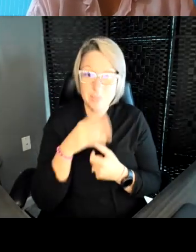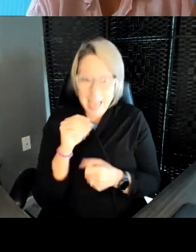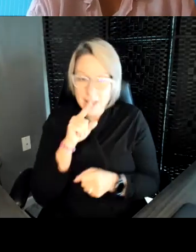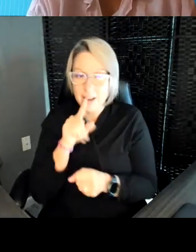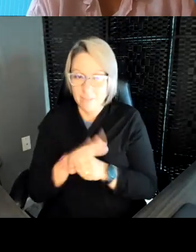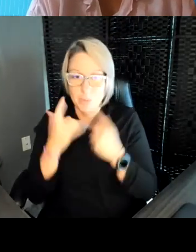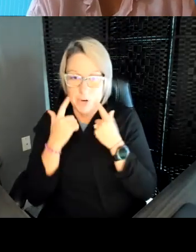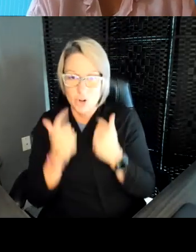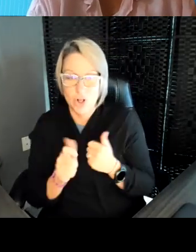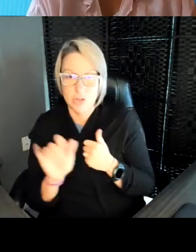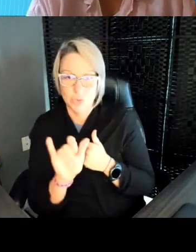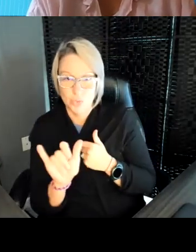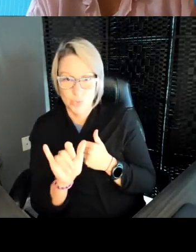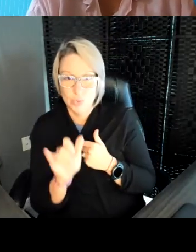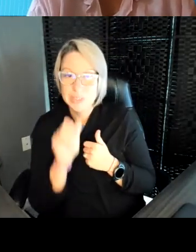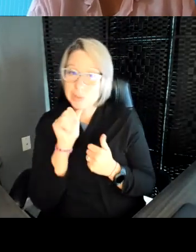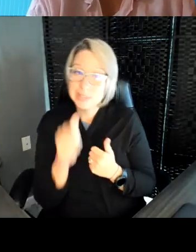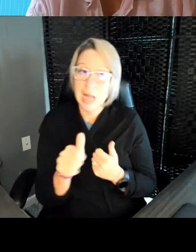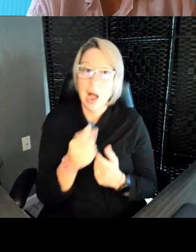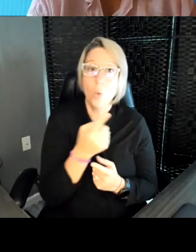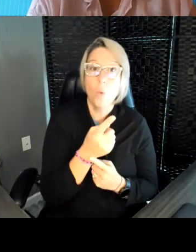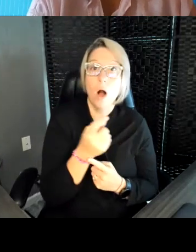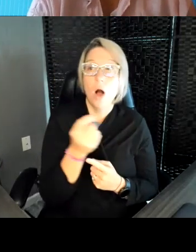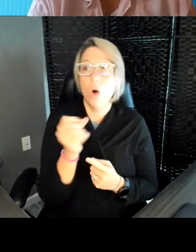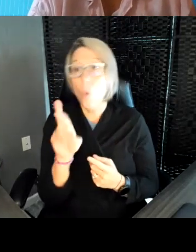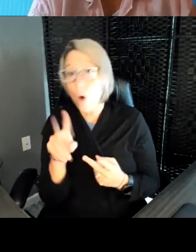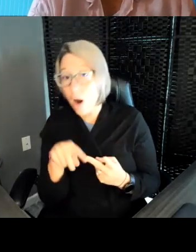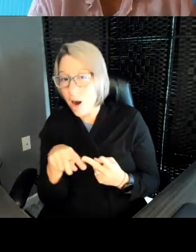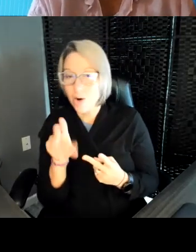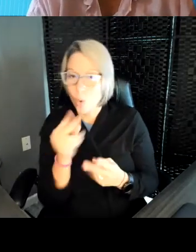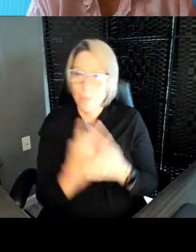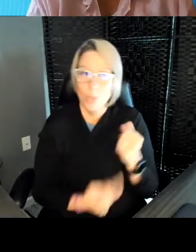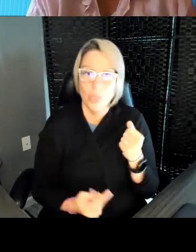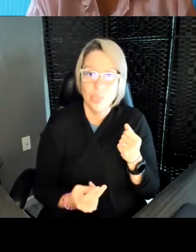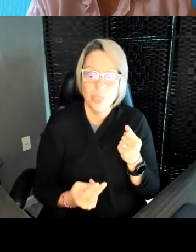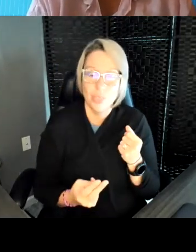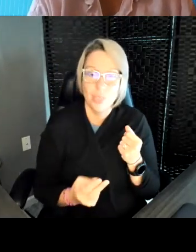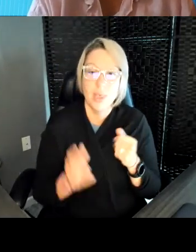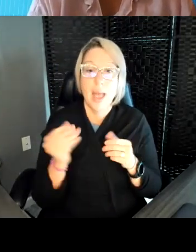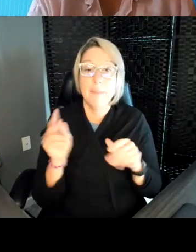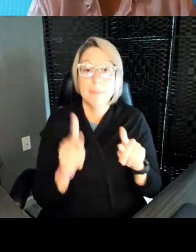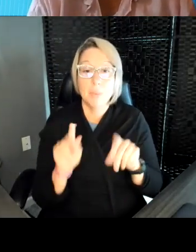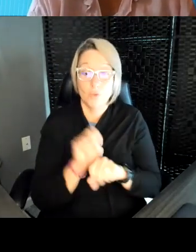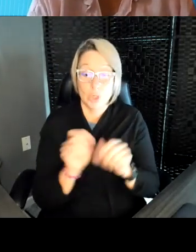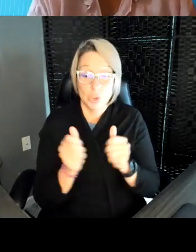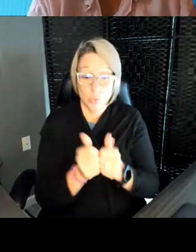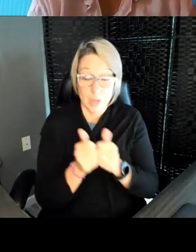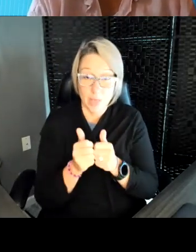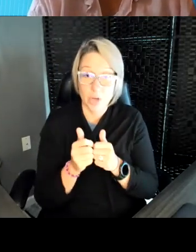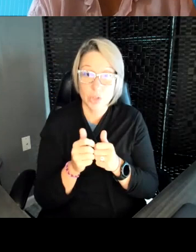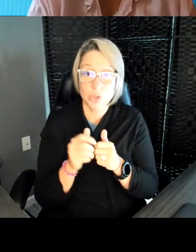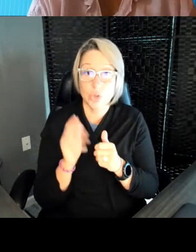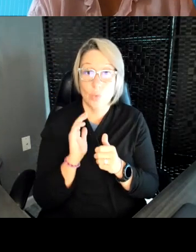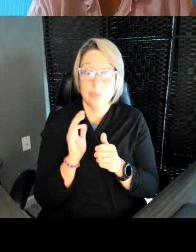loss. So it's not an either or, it's a both. And people have worked together. And so what we've done as a state is we've brought